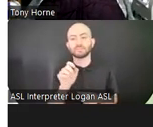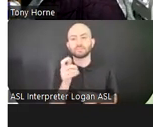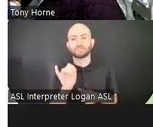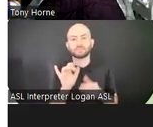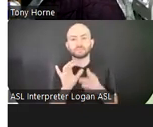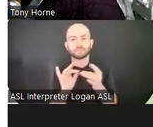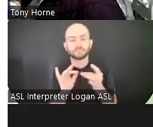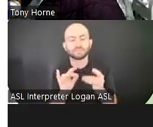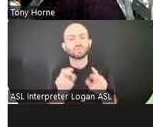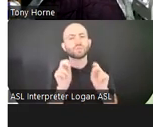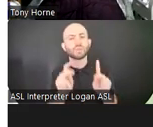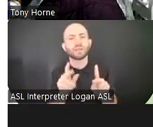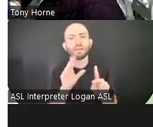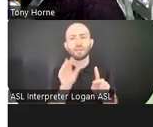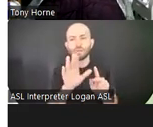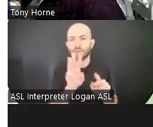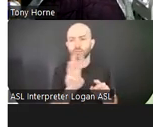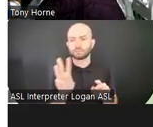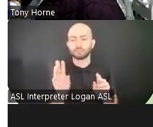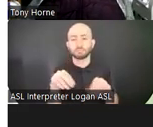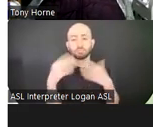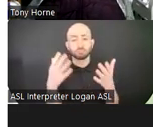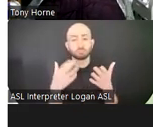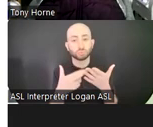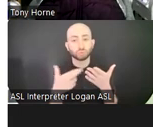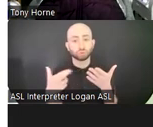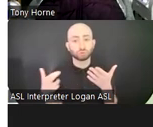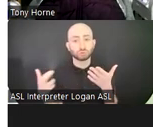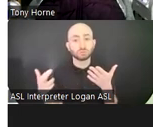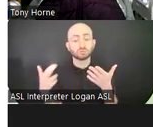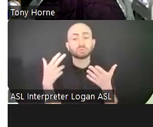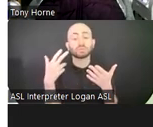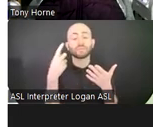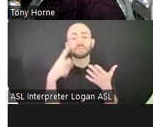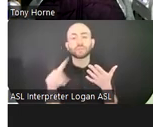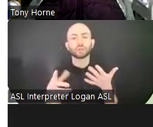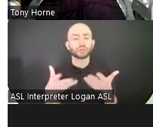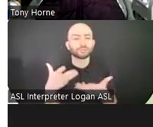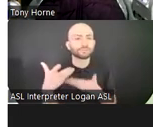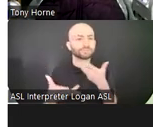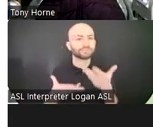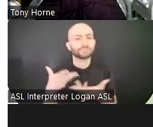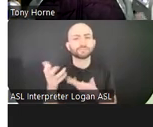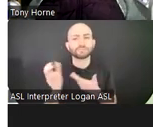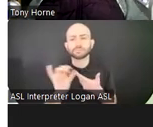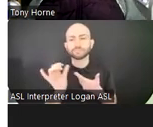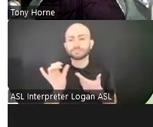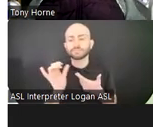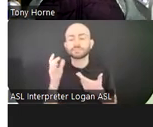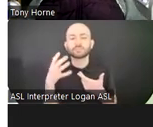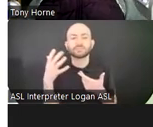does your website offer resources about like finding um